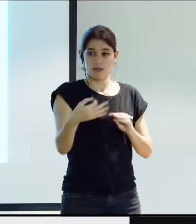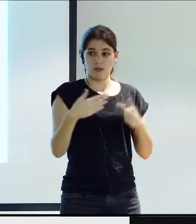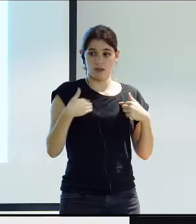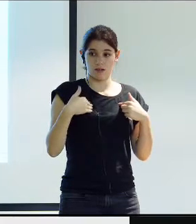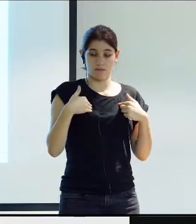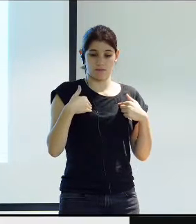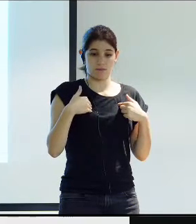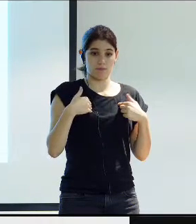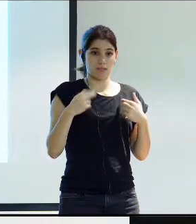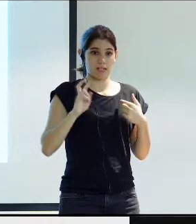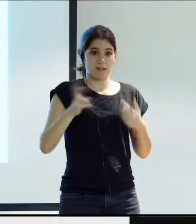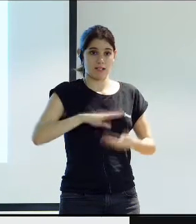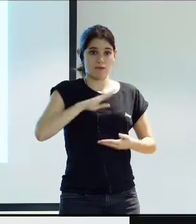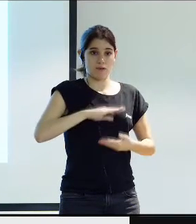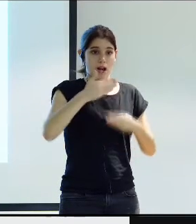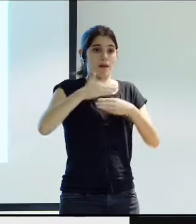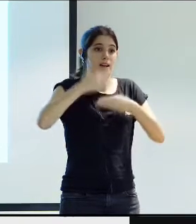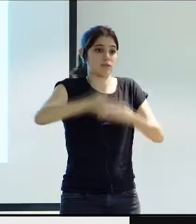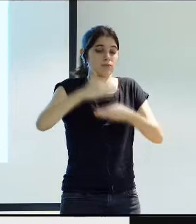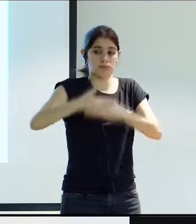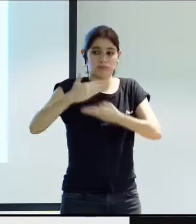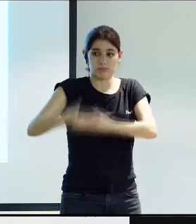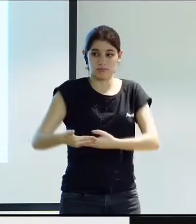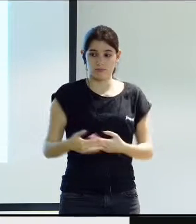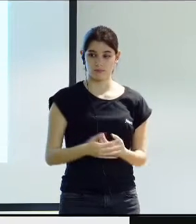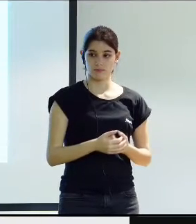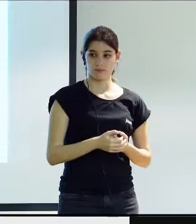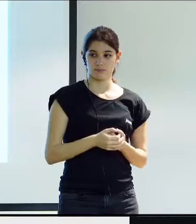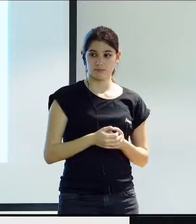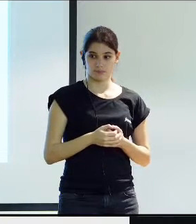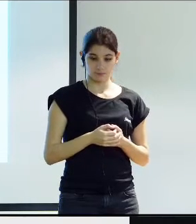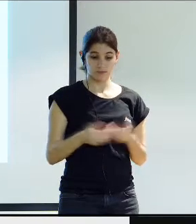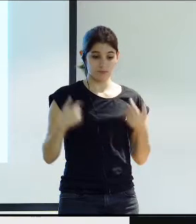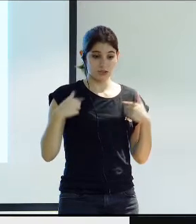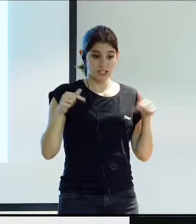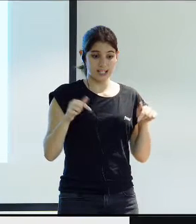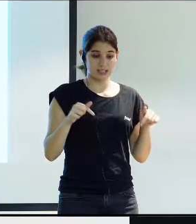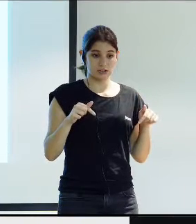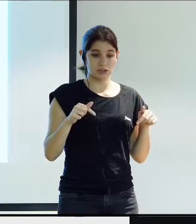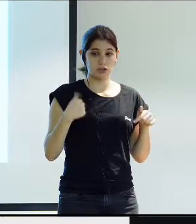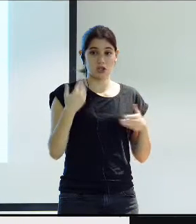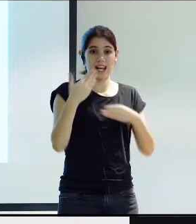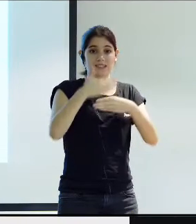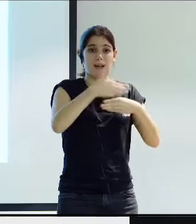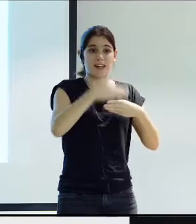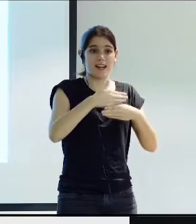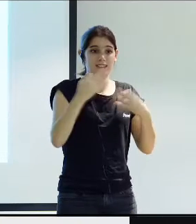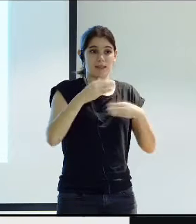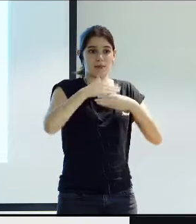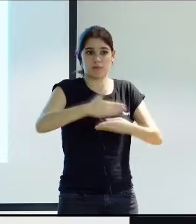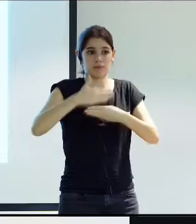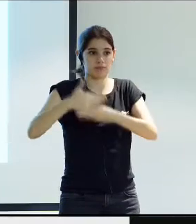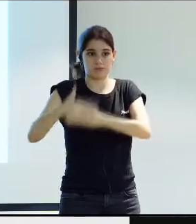limiting yourself into being able to participate in society. And that